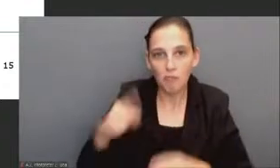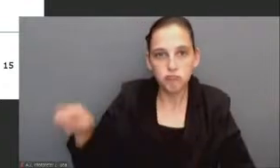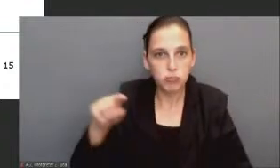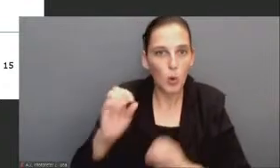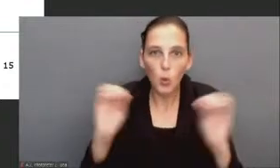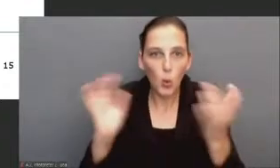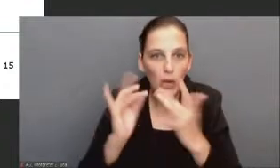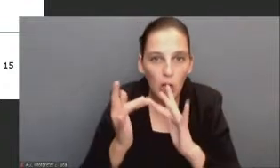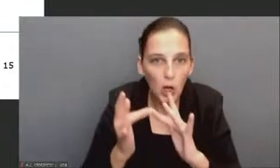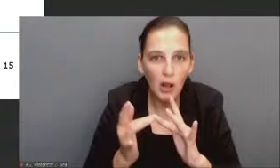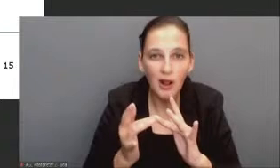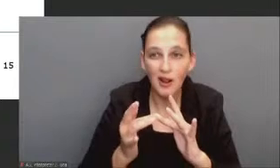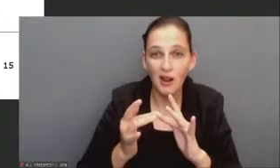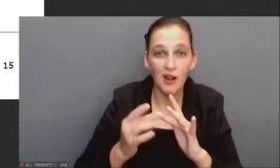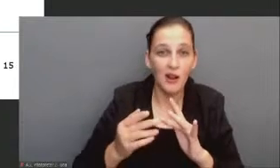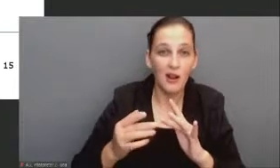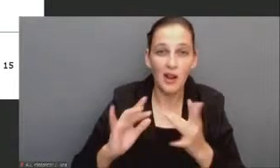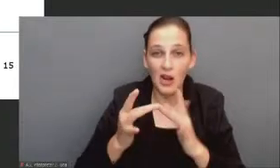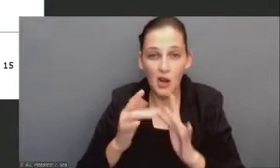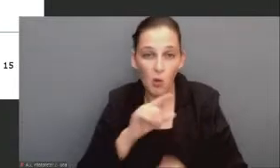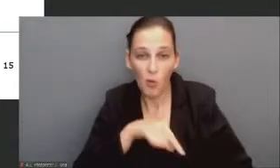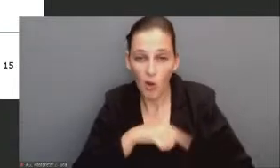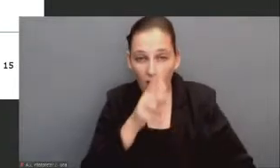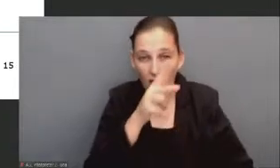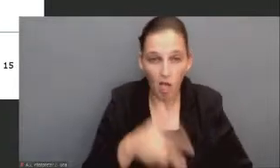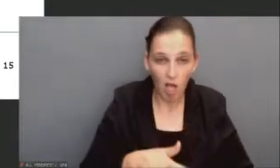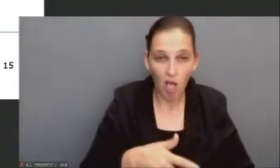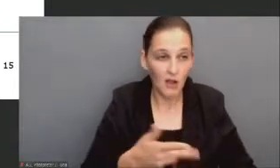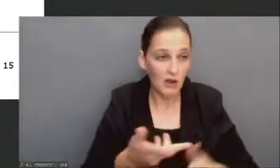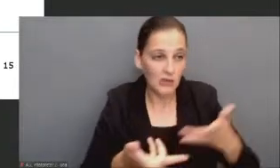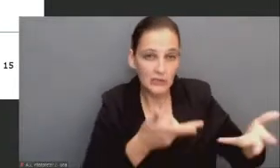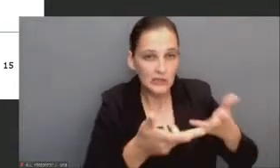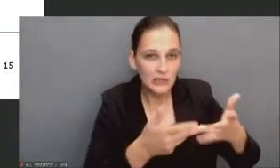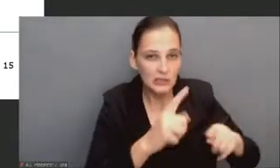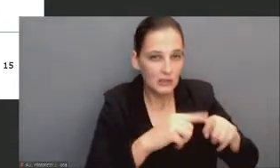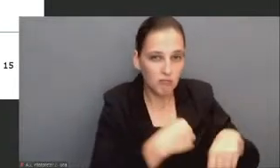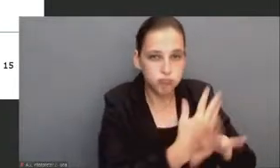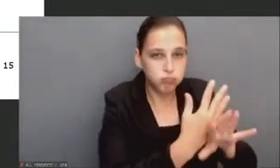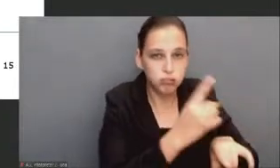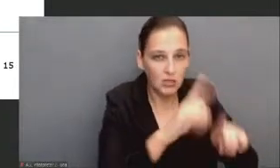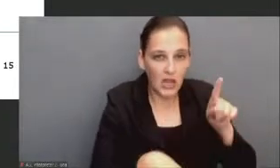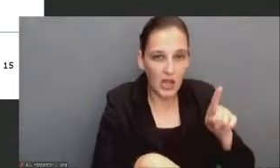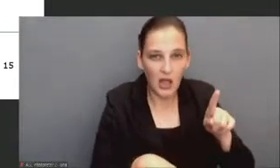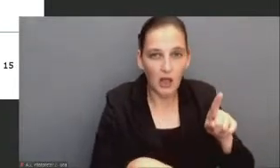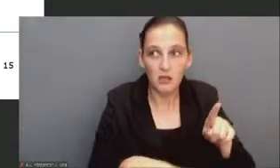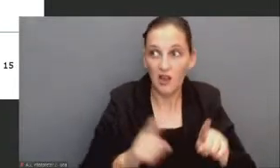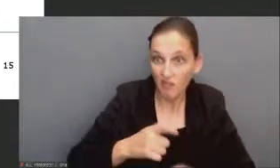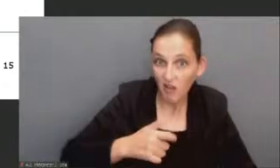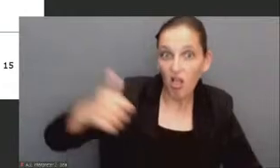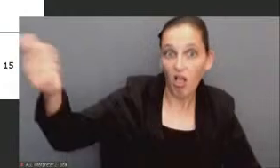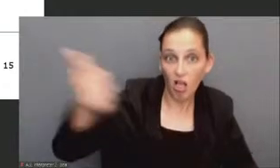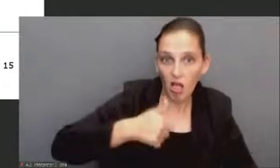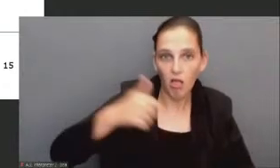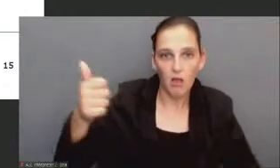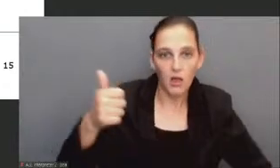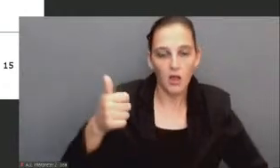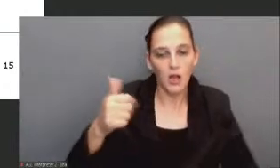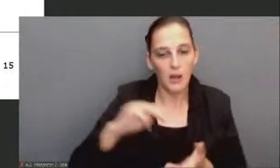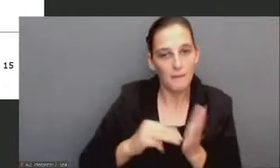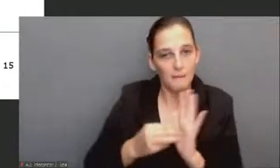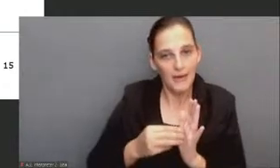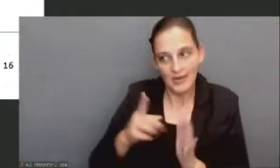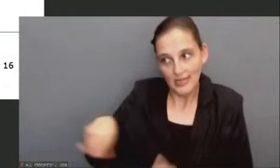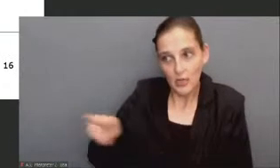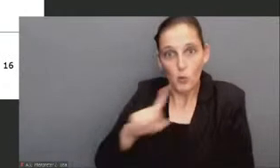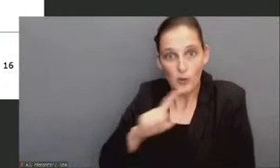healthcare coverage practices. And it makes it infeasible for the physicians to offer telehealth services to their patients that need that. So